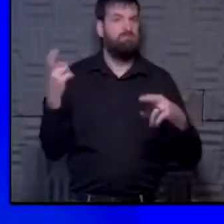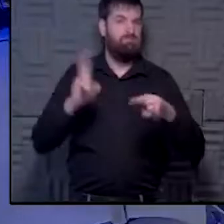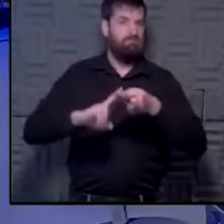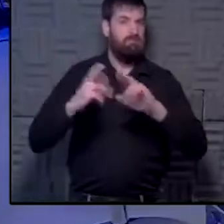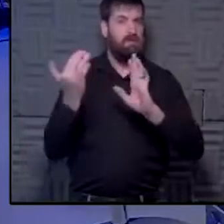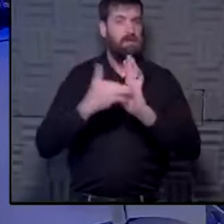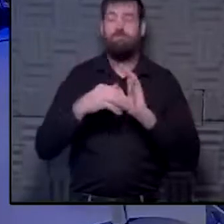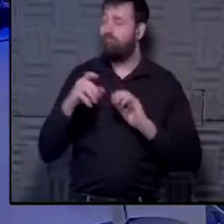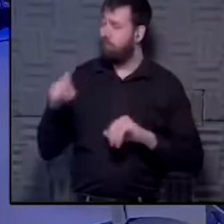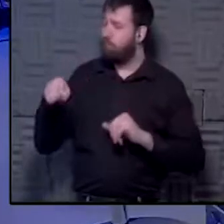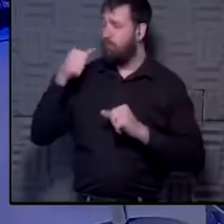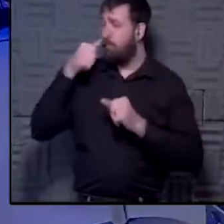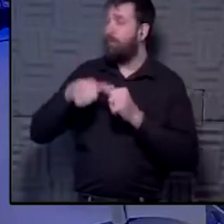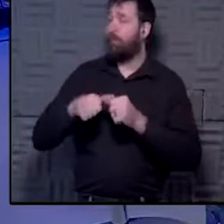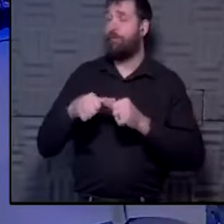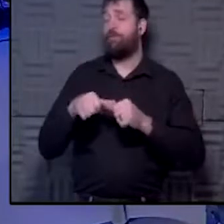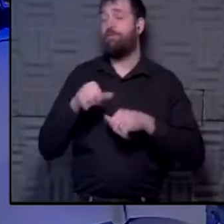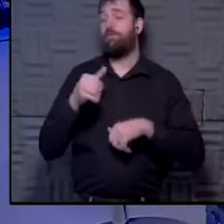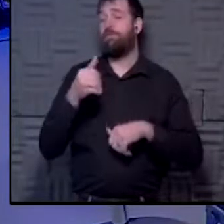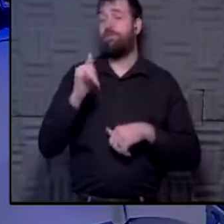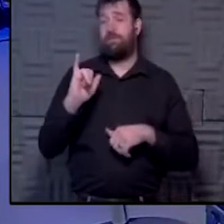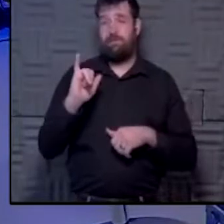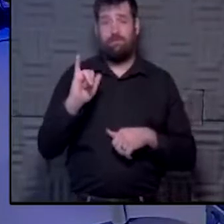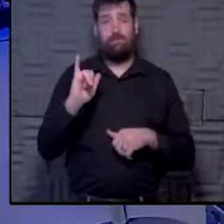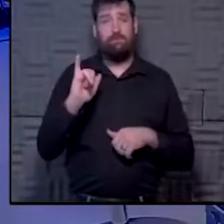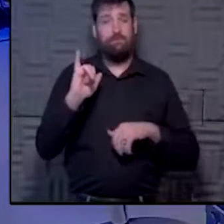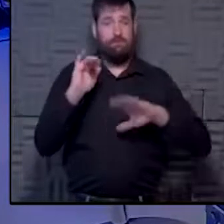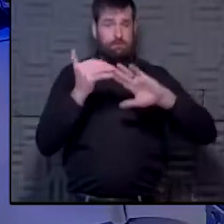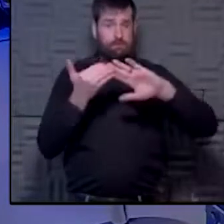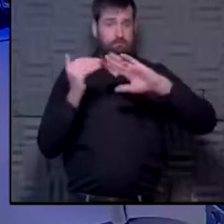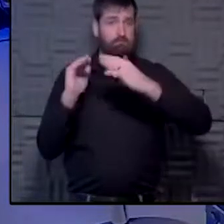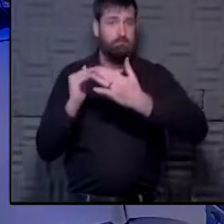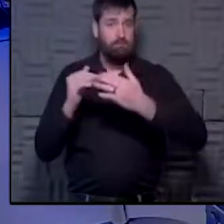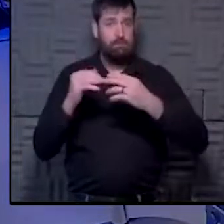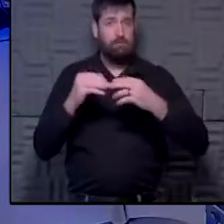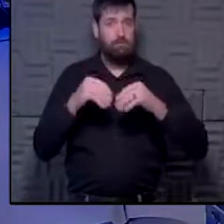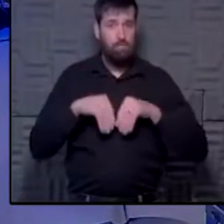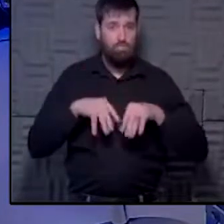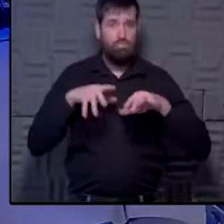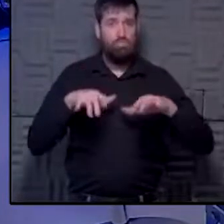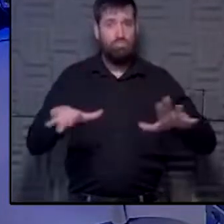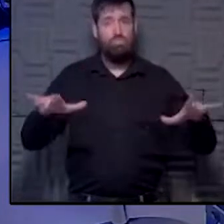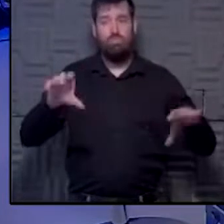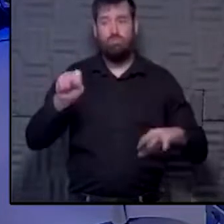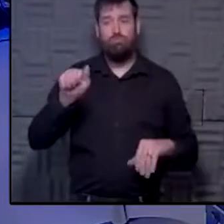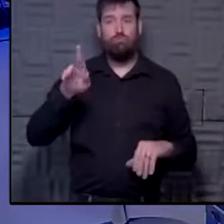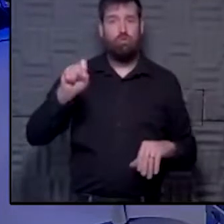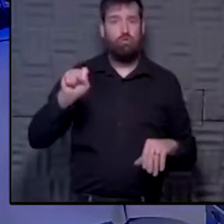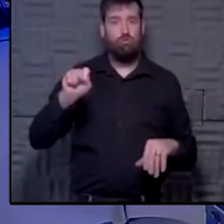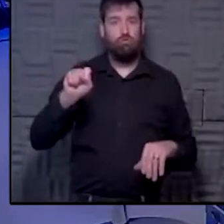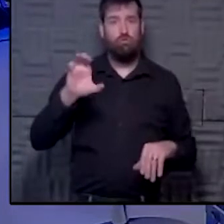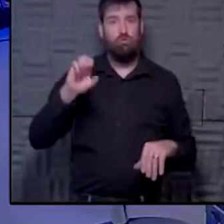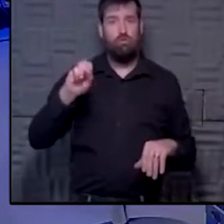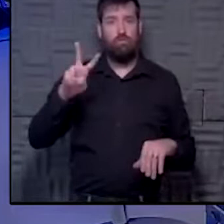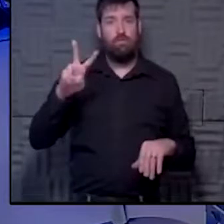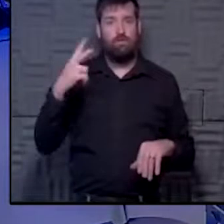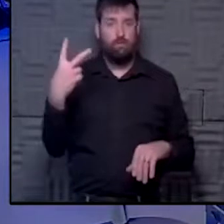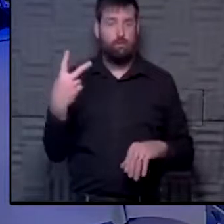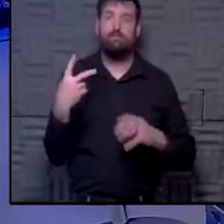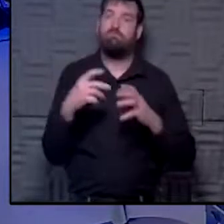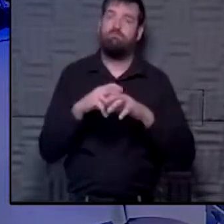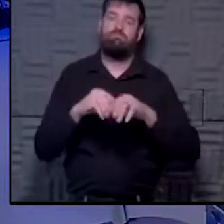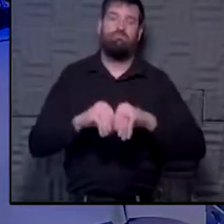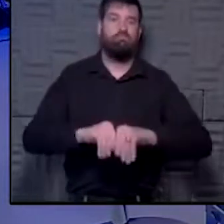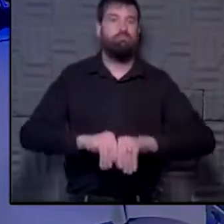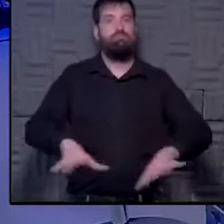to remember that there is still community transmission of SARS-CoV-2. Widespread